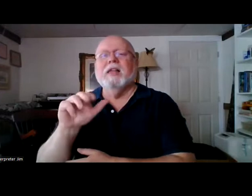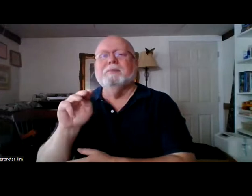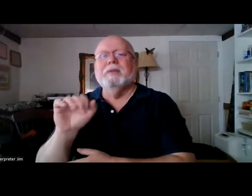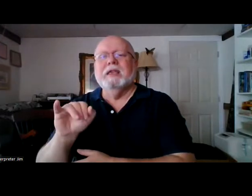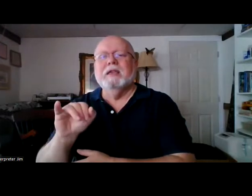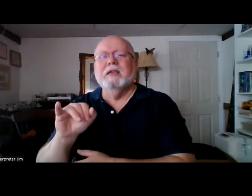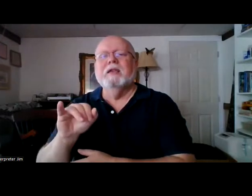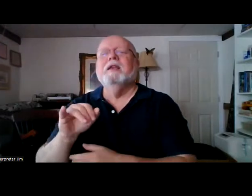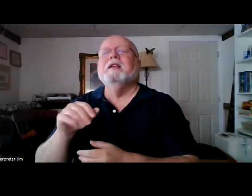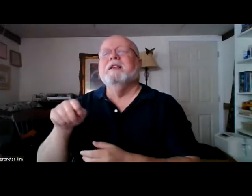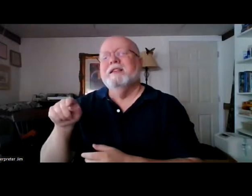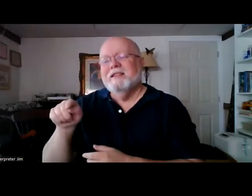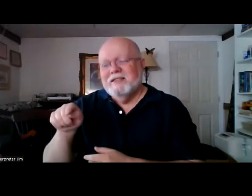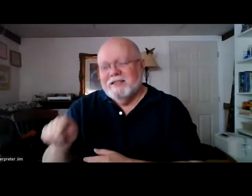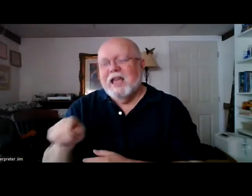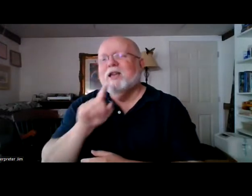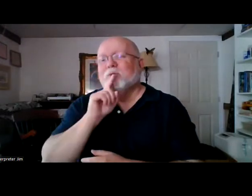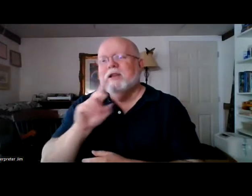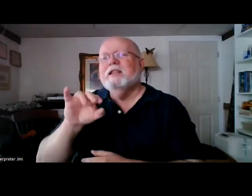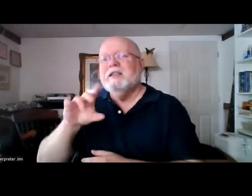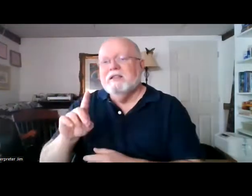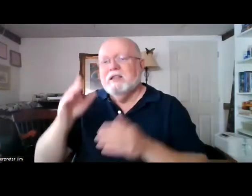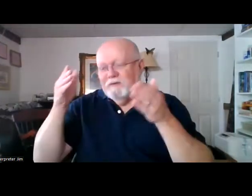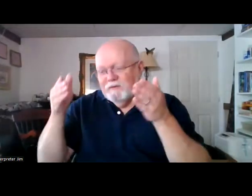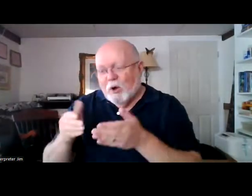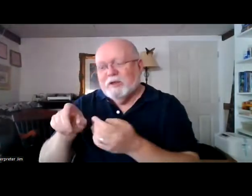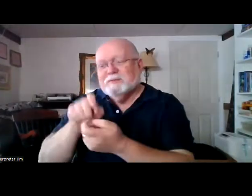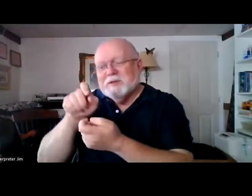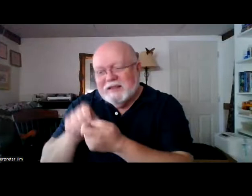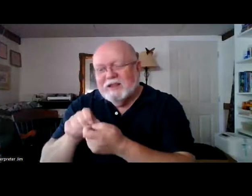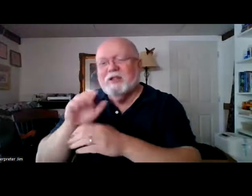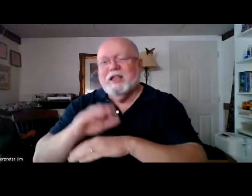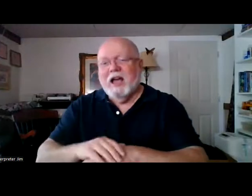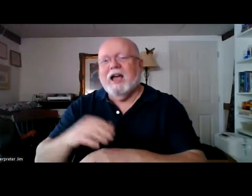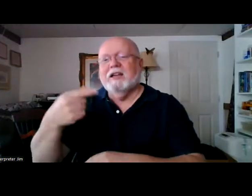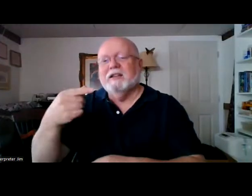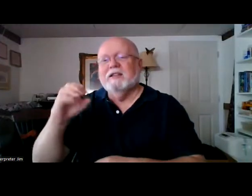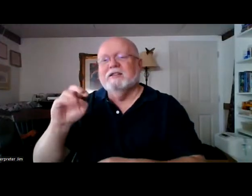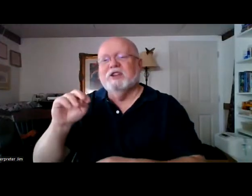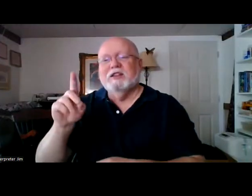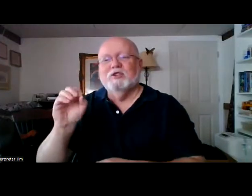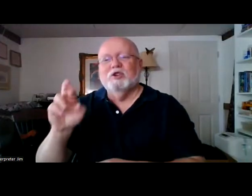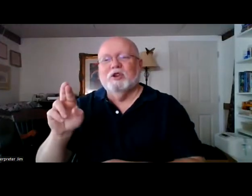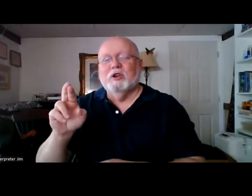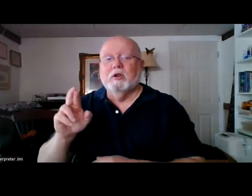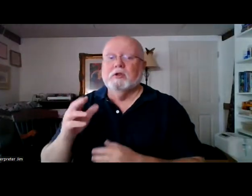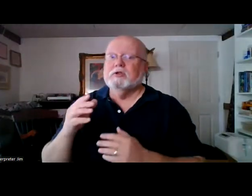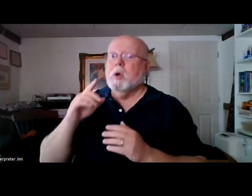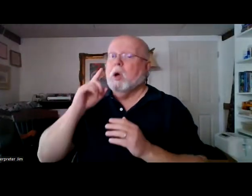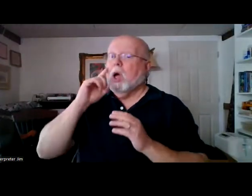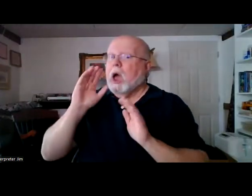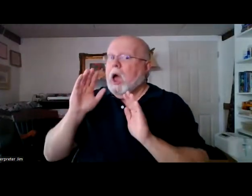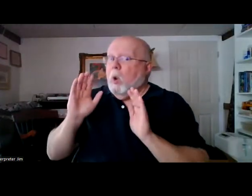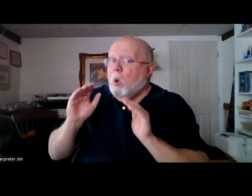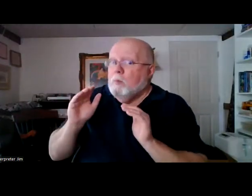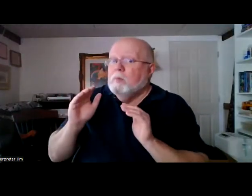really parsed out the gender piece particularly. So again, hopefully that is the beginning of a path for us to